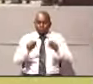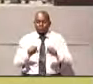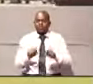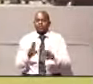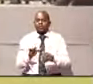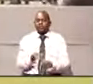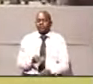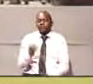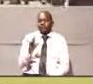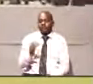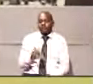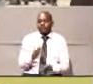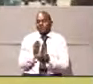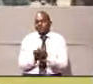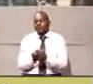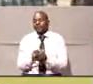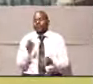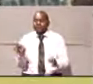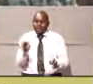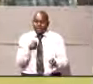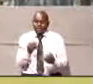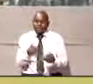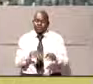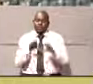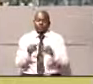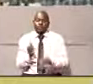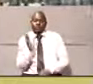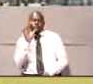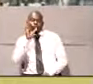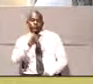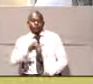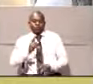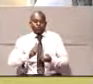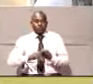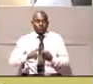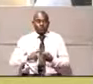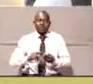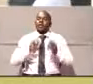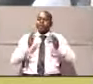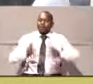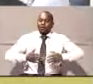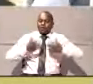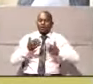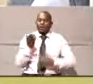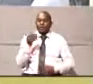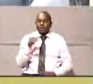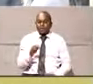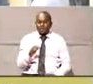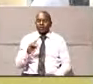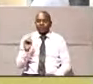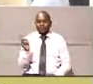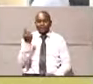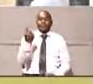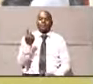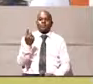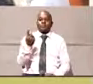takeoff, we caught up with some of the passengers who had booked on the return flight to Entebbe. So happy and so grateful to be the first,